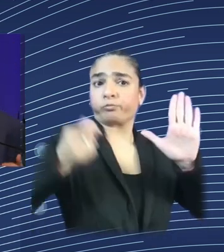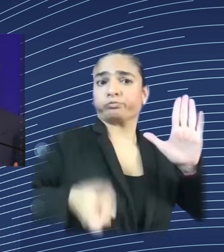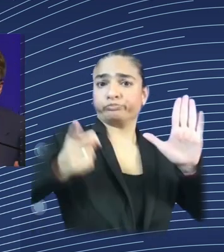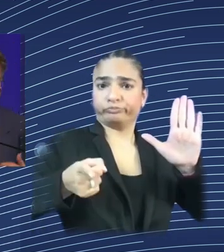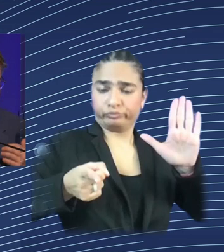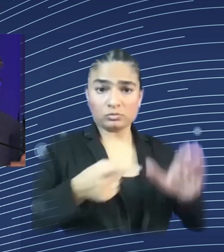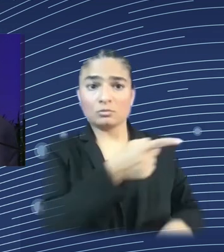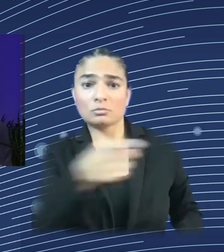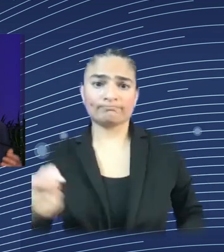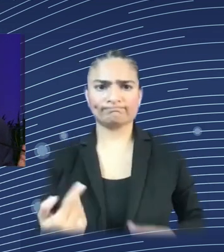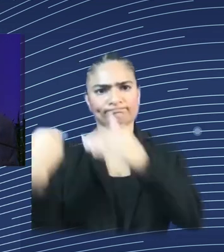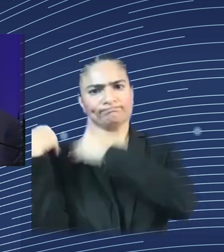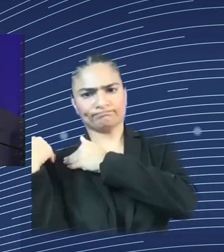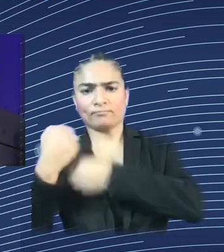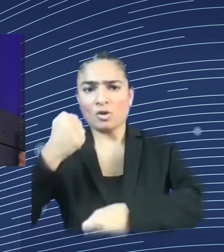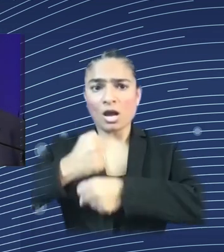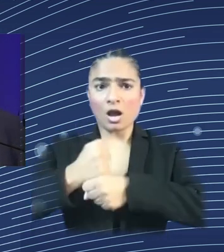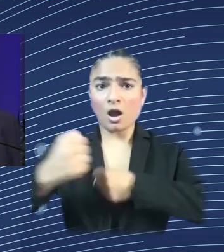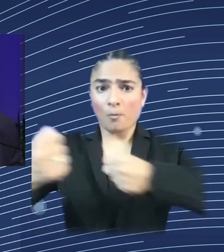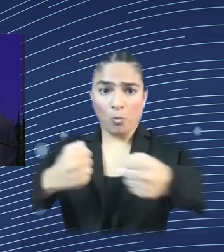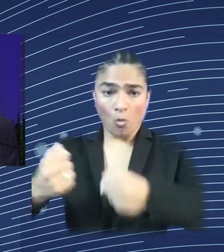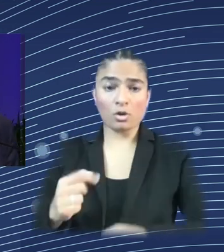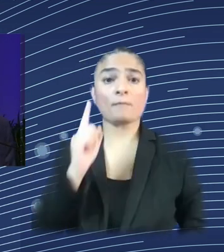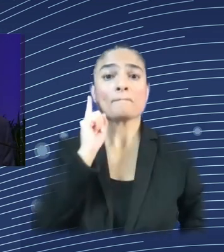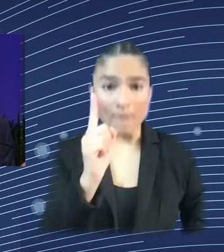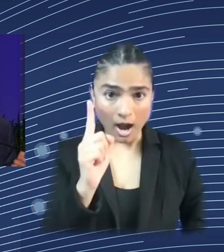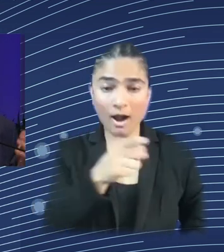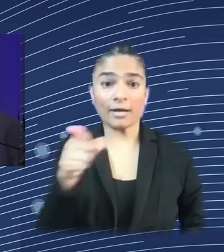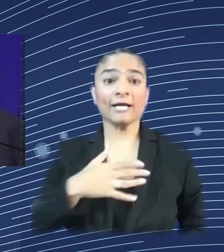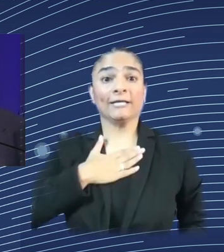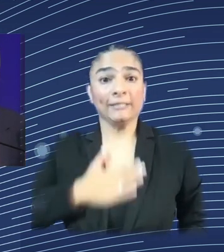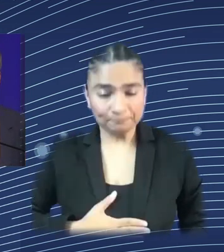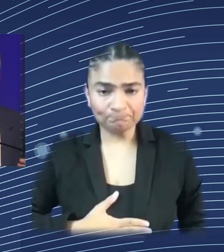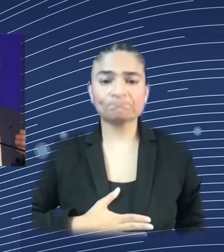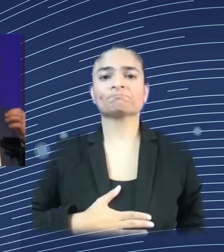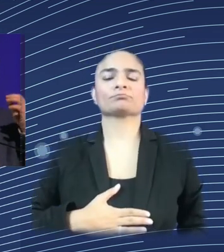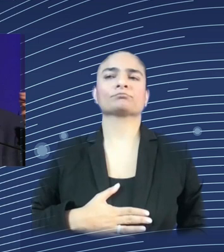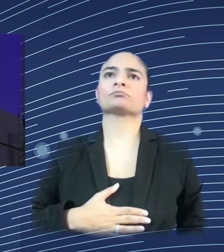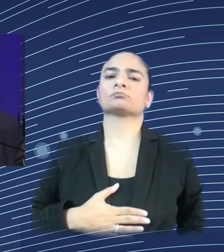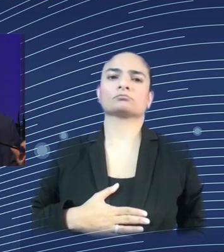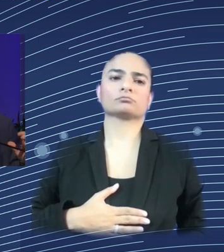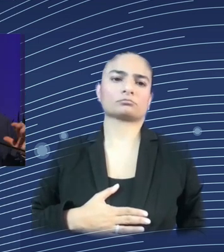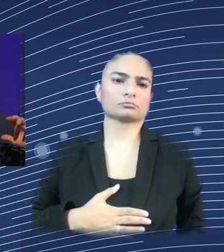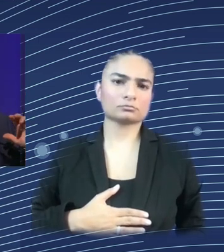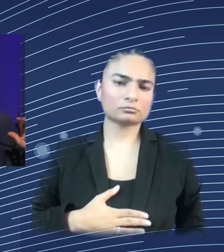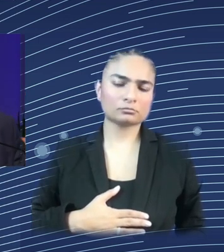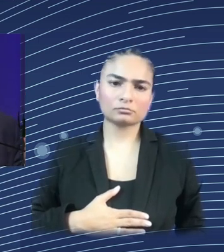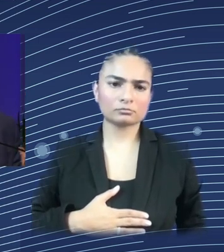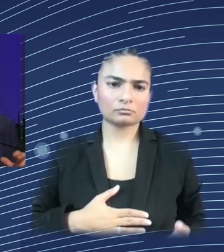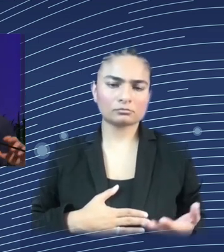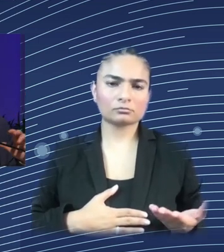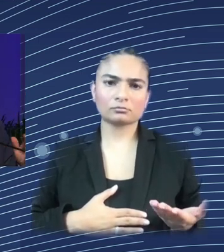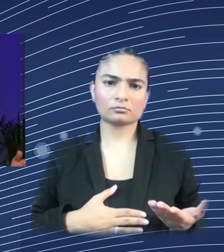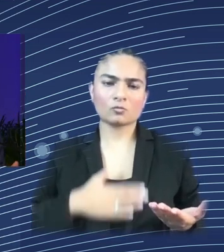Belgium, I think it's quite clear if you're using artificial intelligence chatbot to make in a